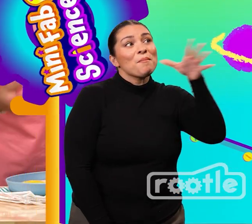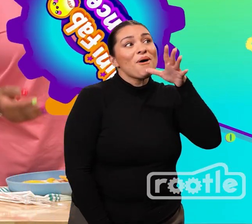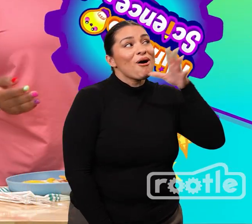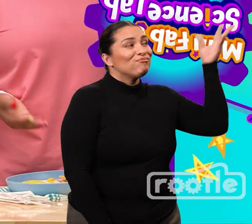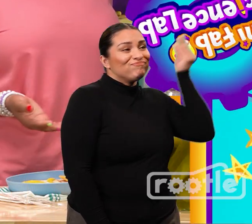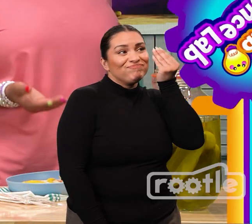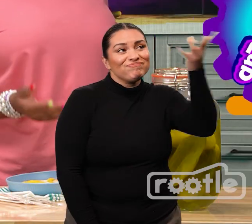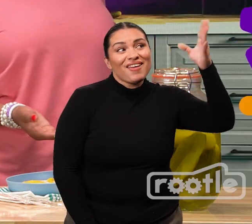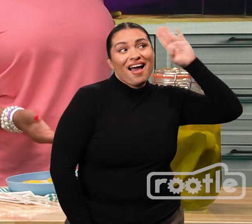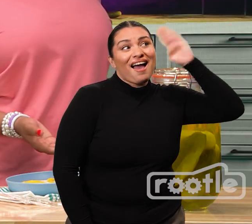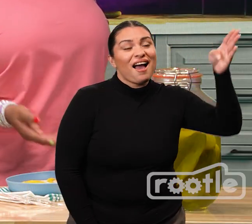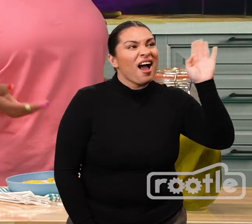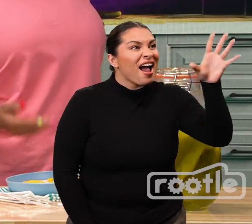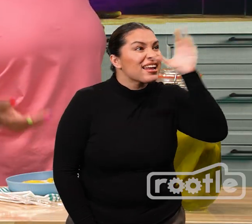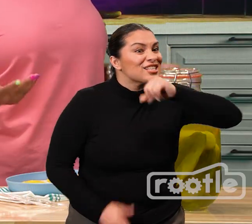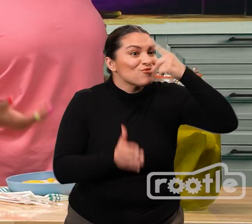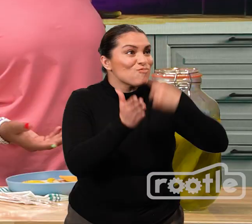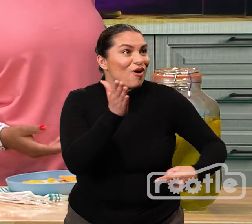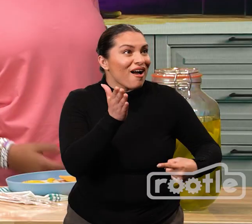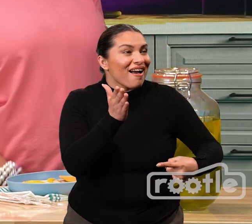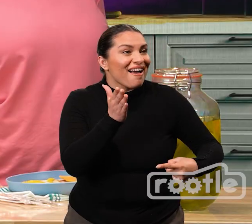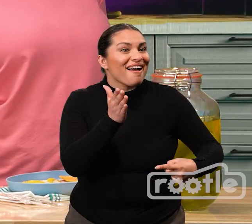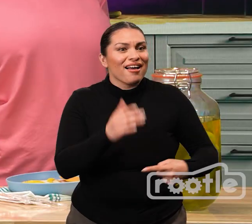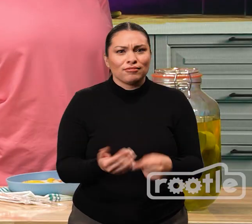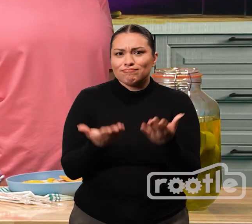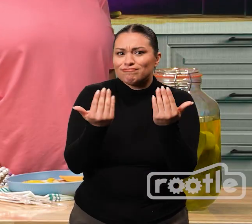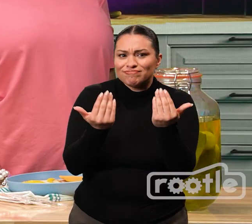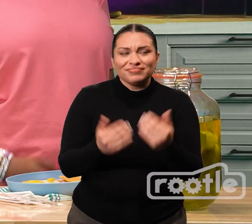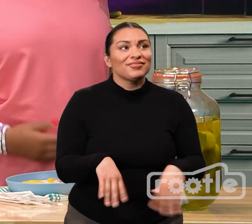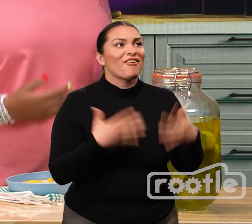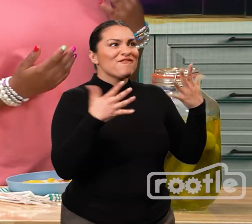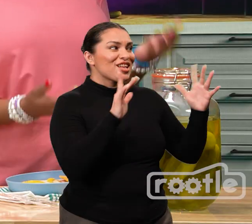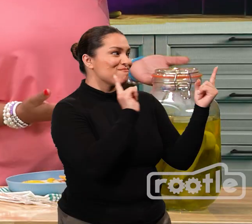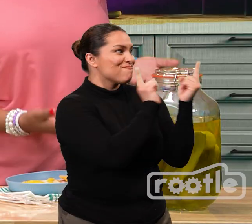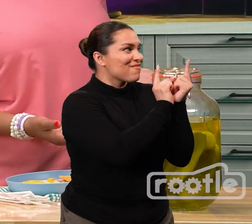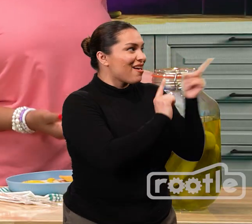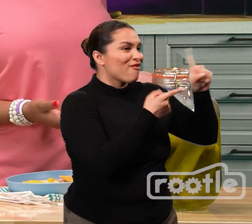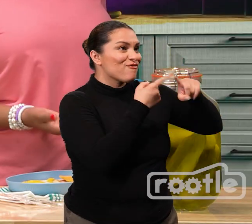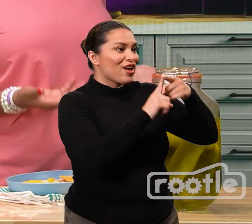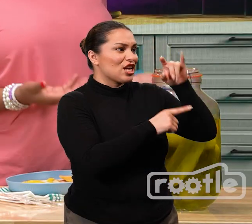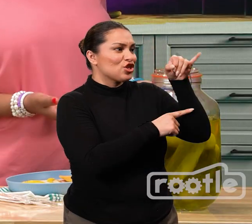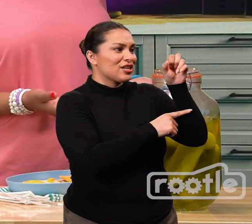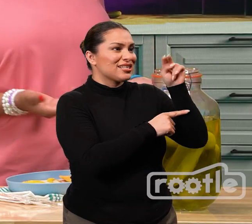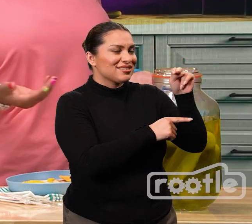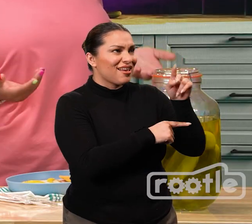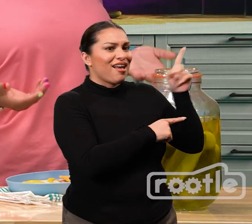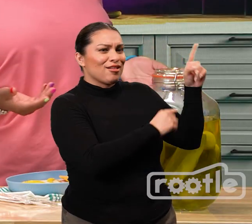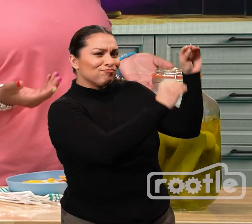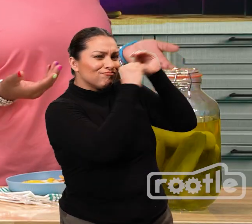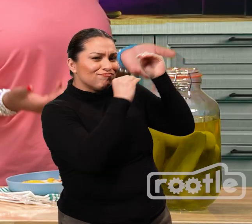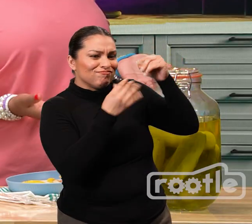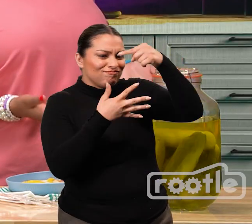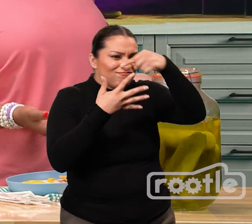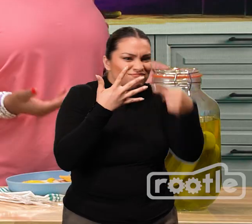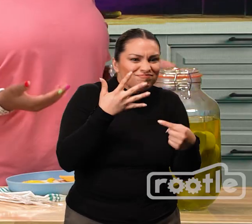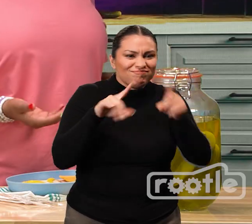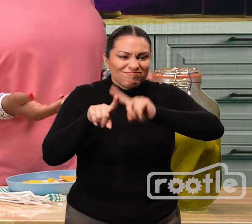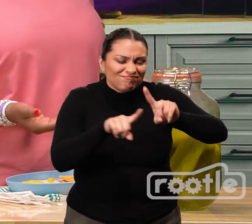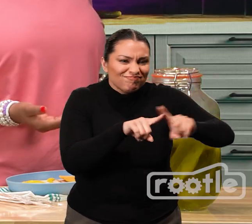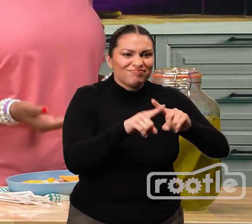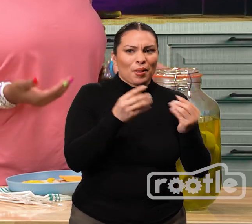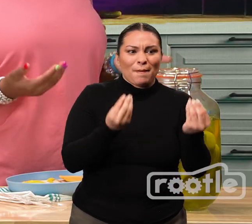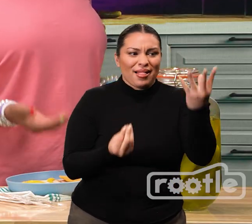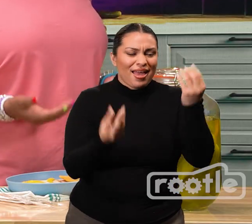Mom, Miss Liani said hi, and guess what? What's that, sweetie? We met her friend Mr. Jason, and he taught us all about how